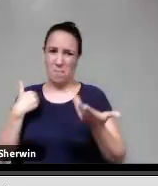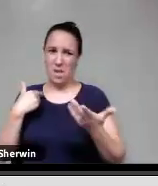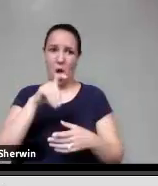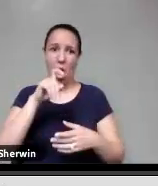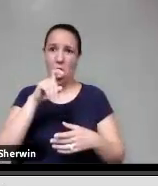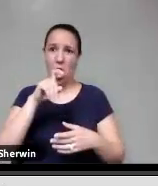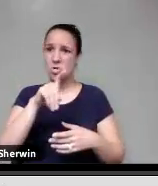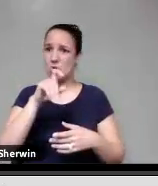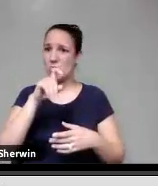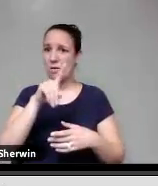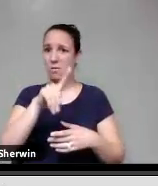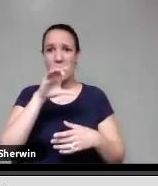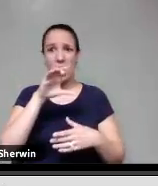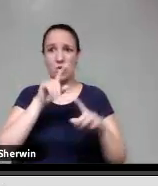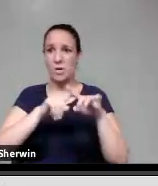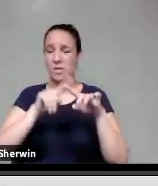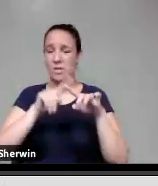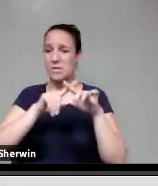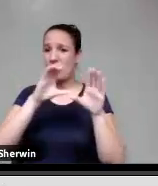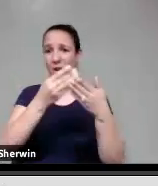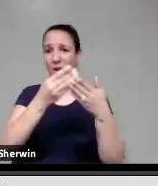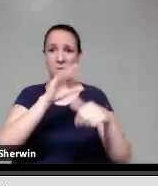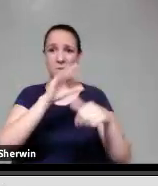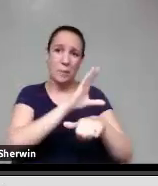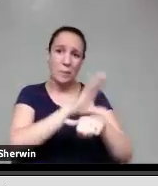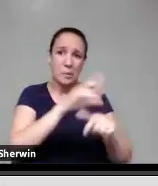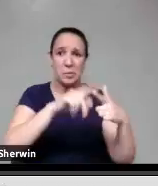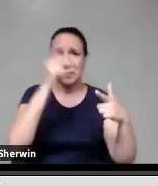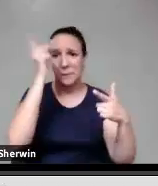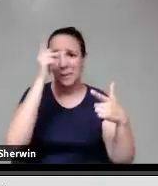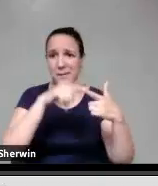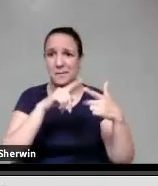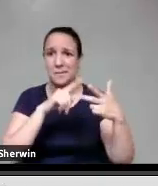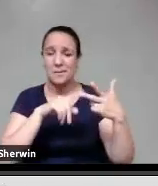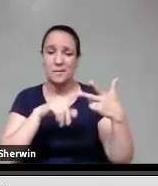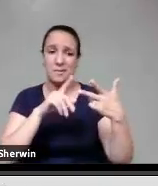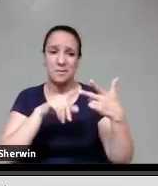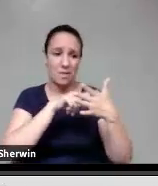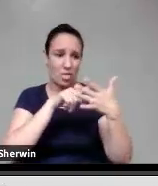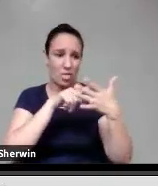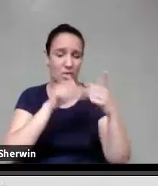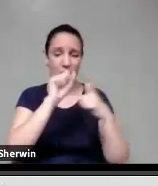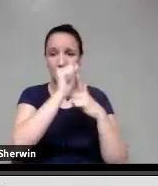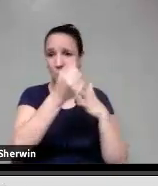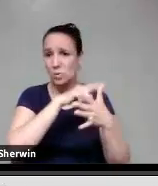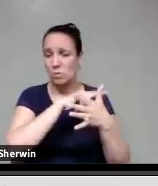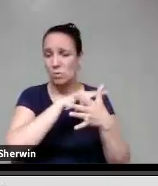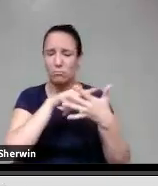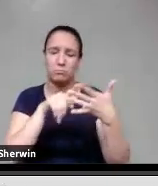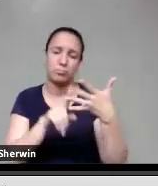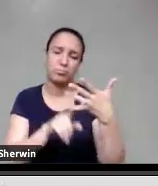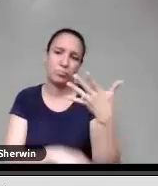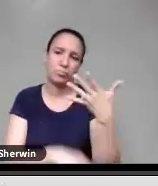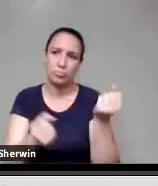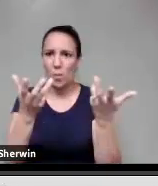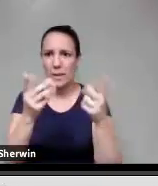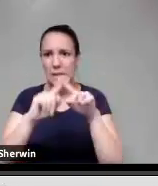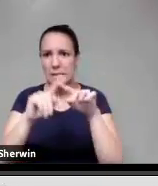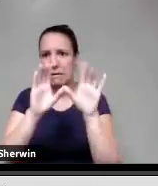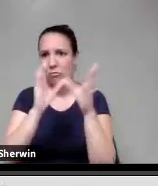clubs. There are computer clubs, there are political clubs, there are just social clubs, there are singles clubs, there